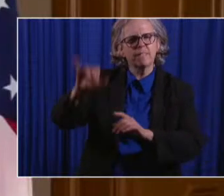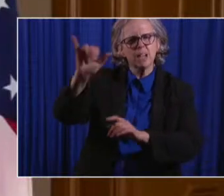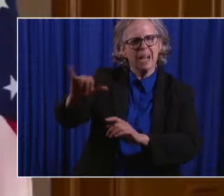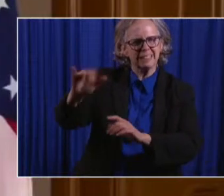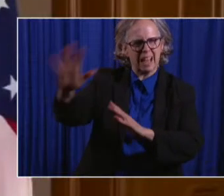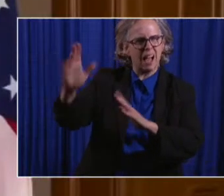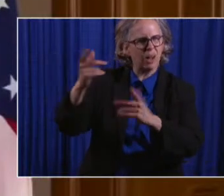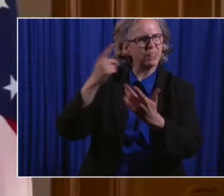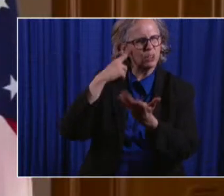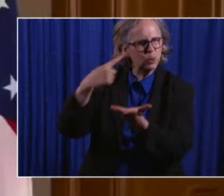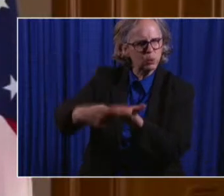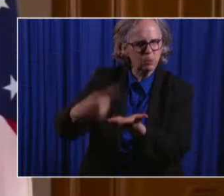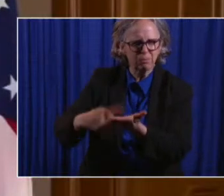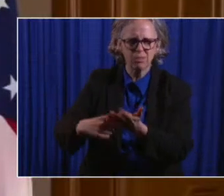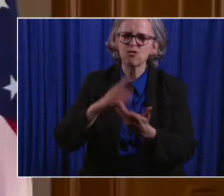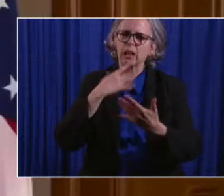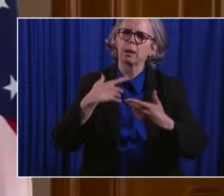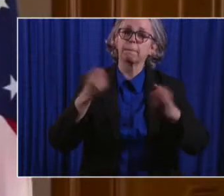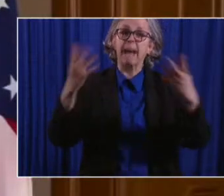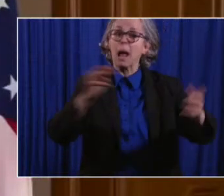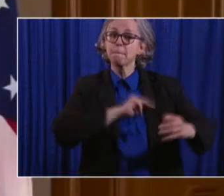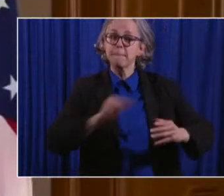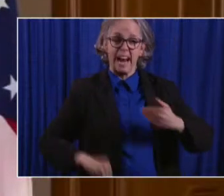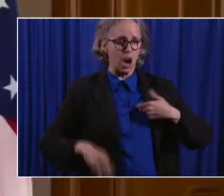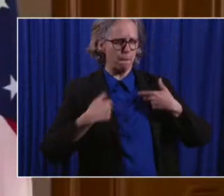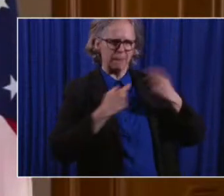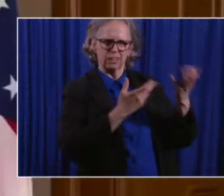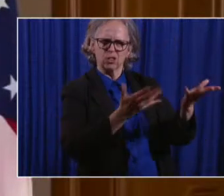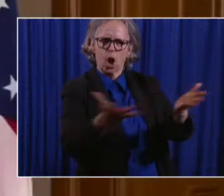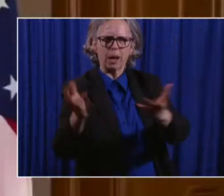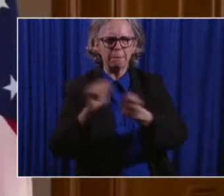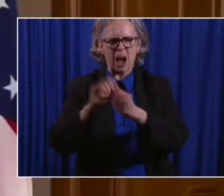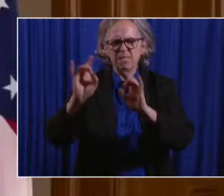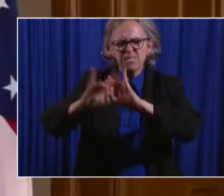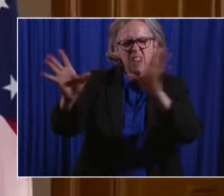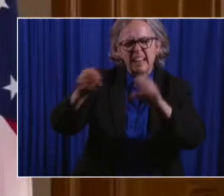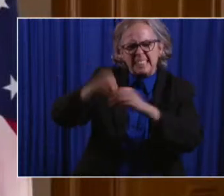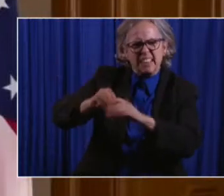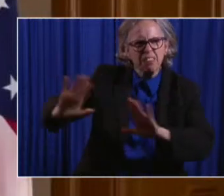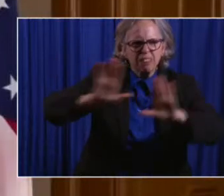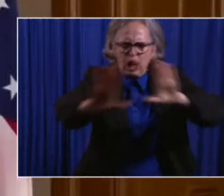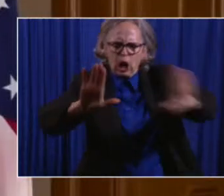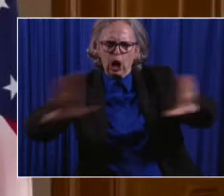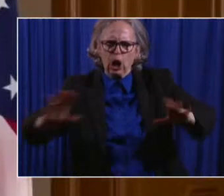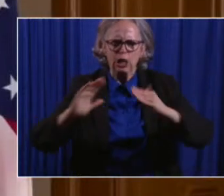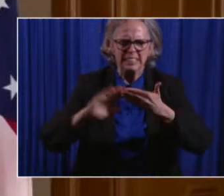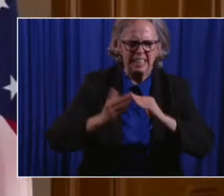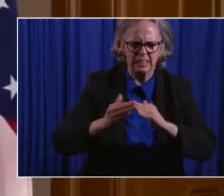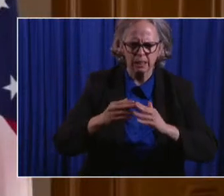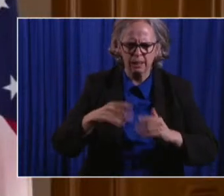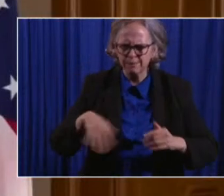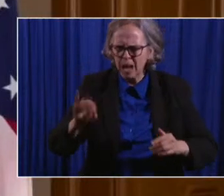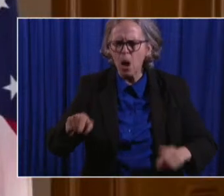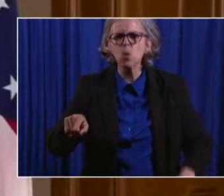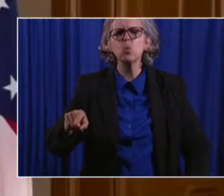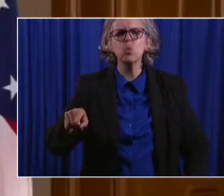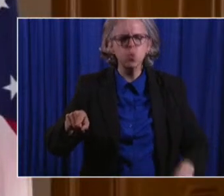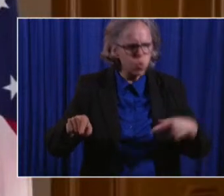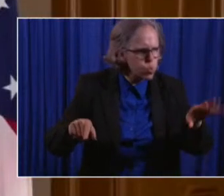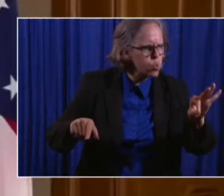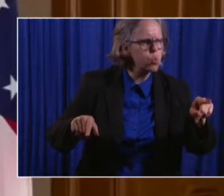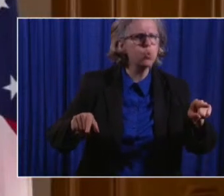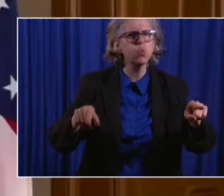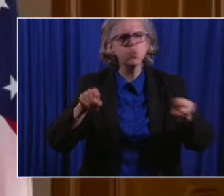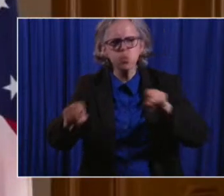you find in many, many, many cases is it's the same people who are committing the violence time